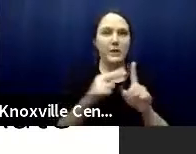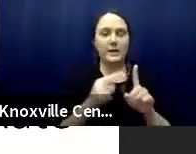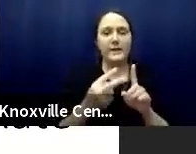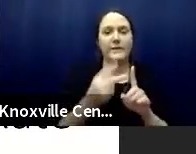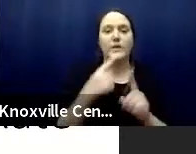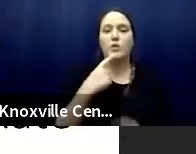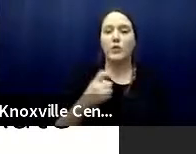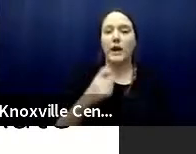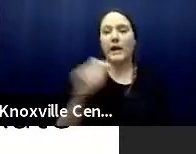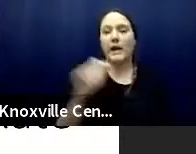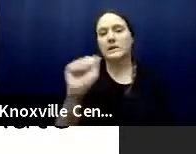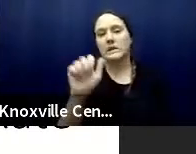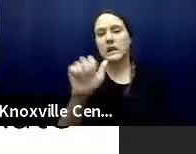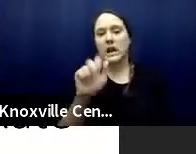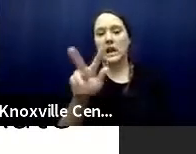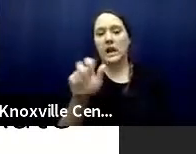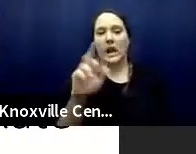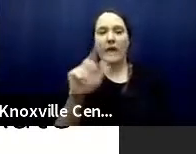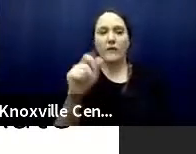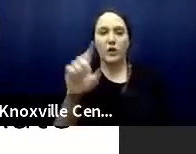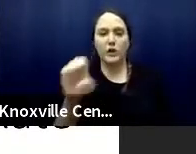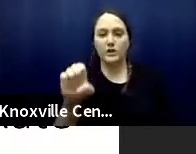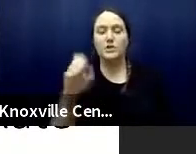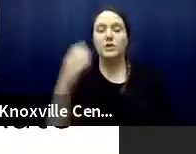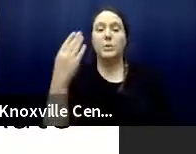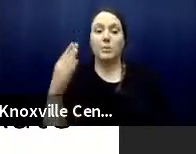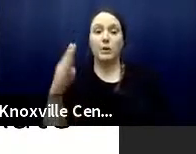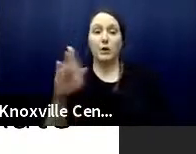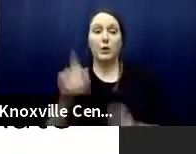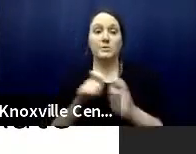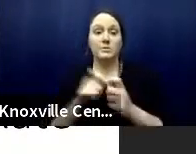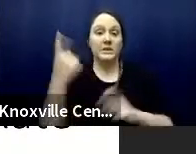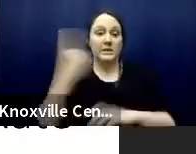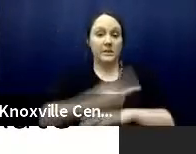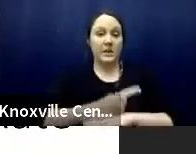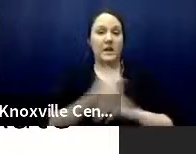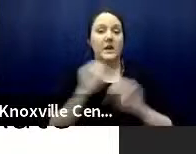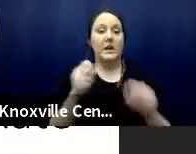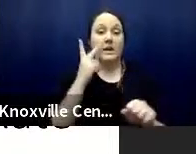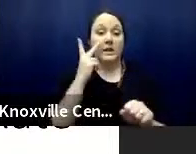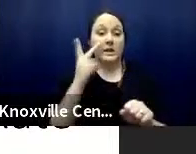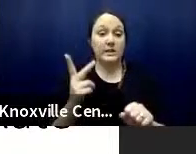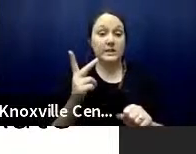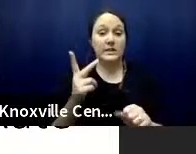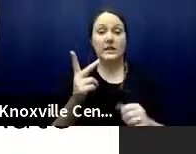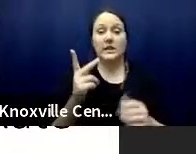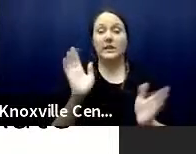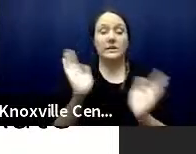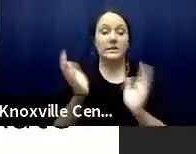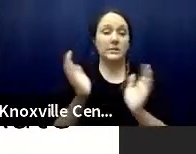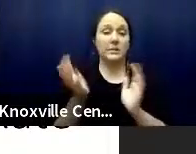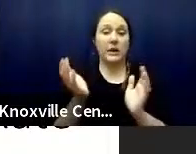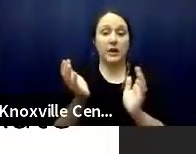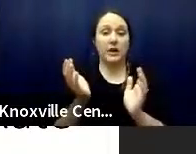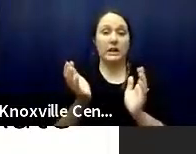an average and the blue is a precise day. You can see that, I mean, for apples to